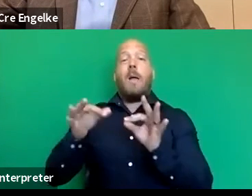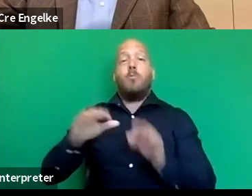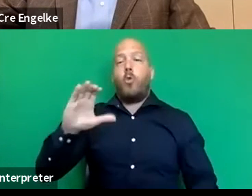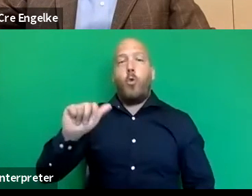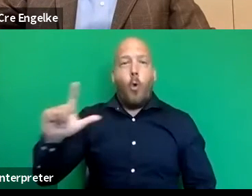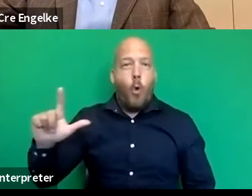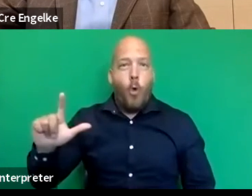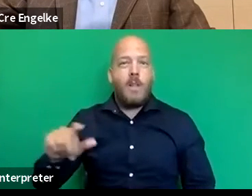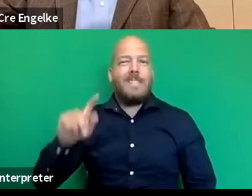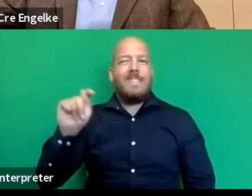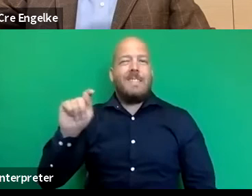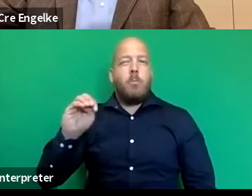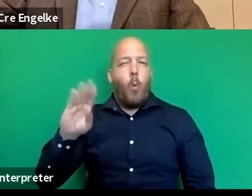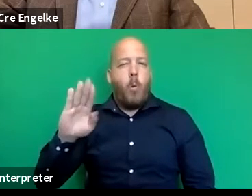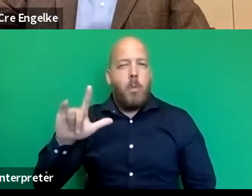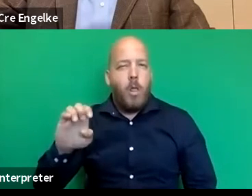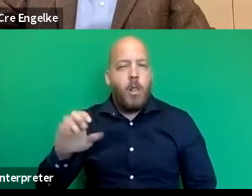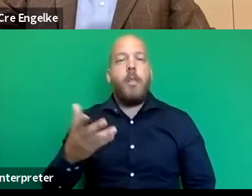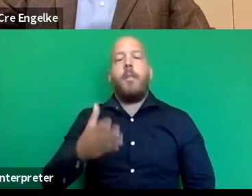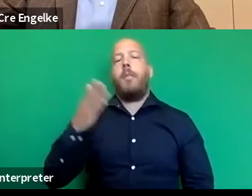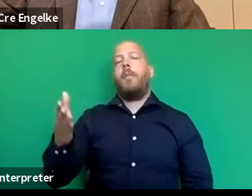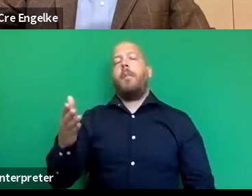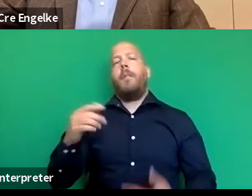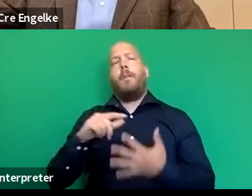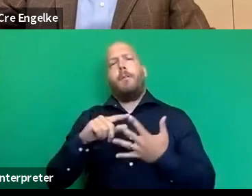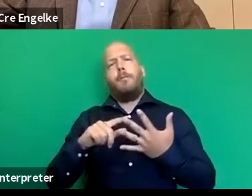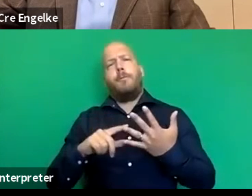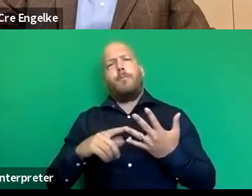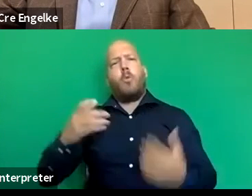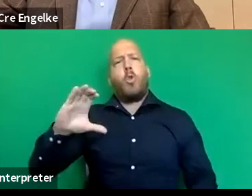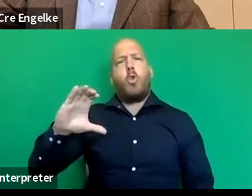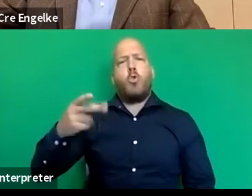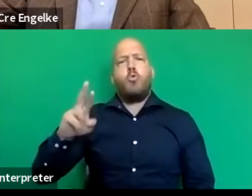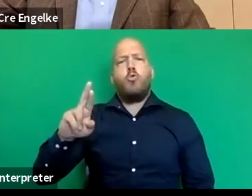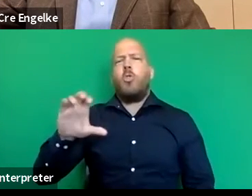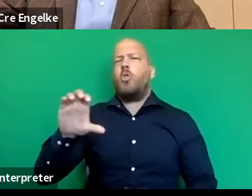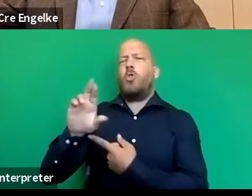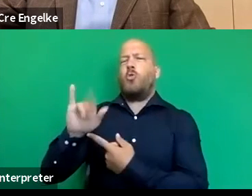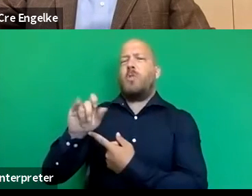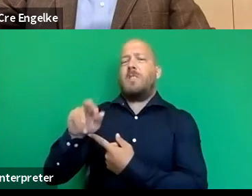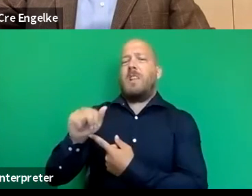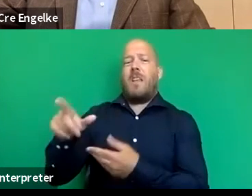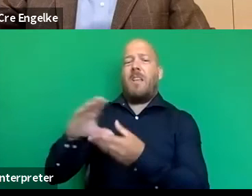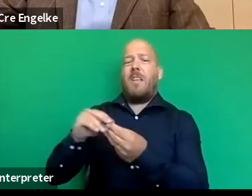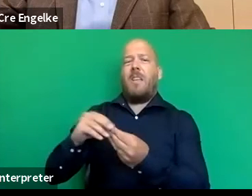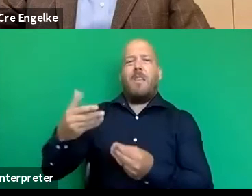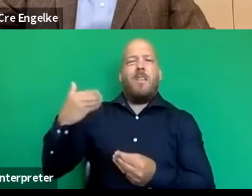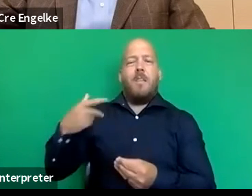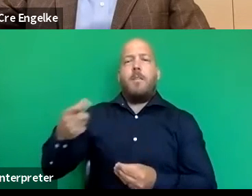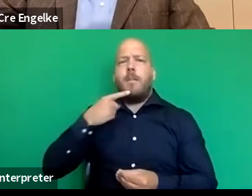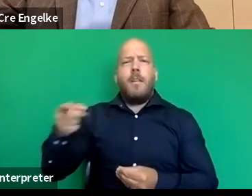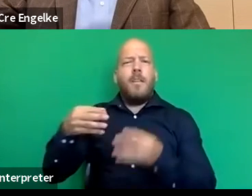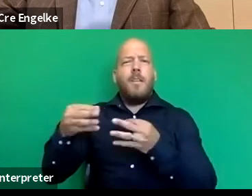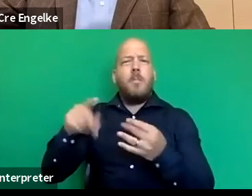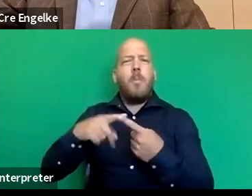us. All of these services and providers use ASR to some